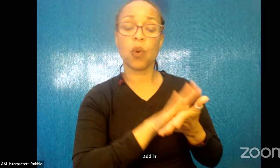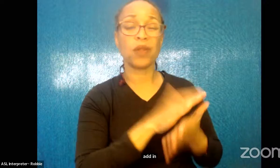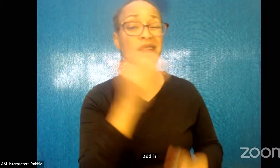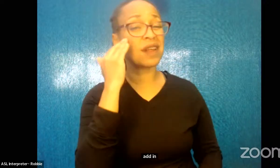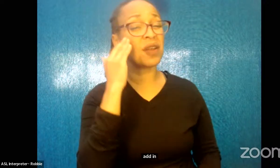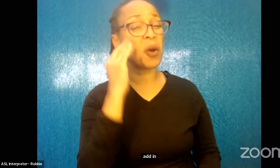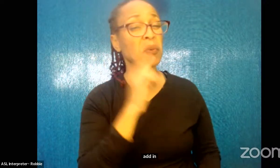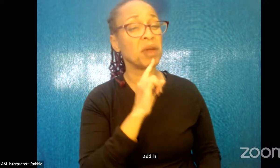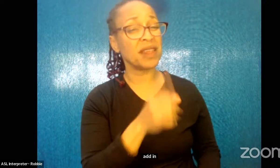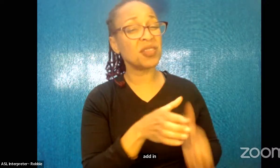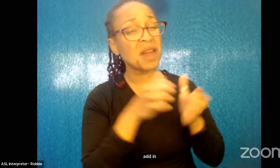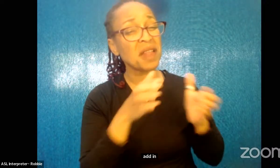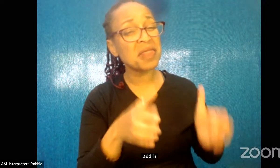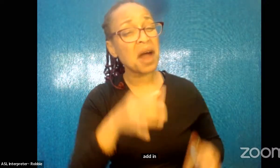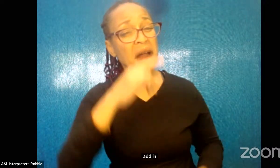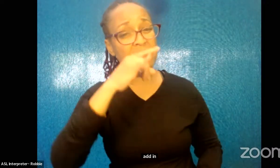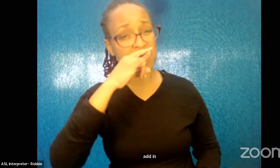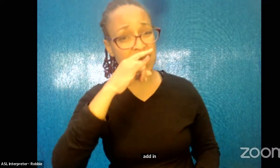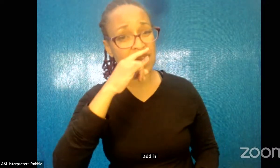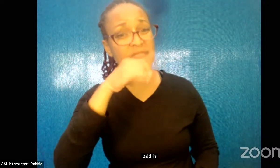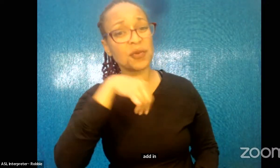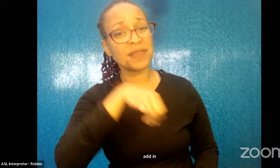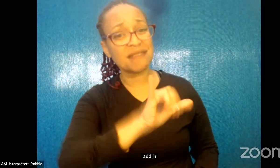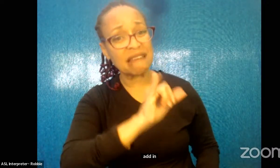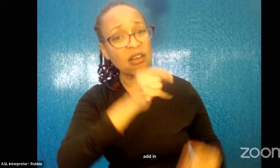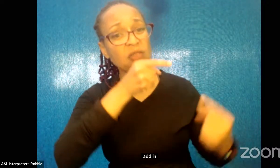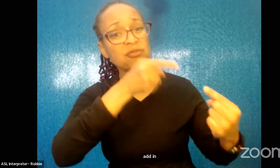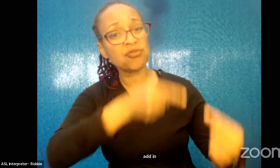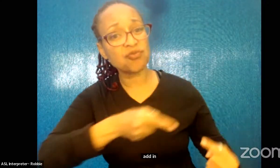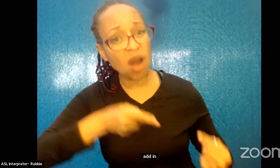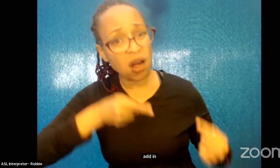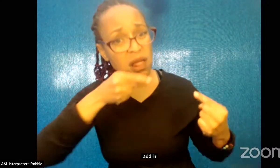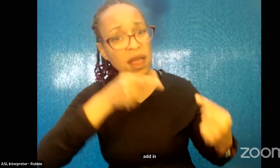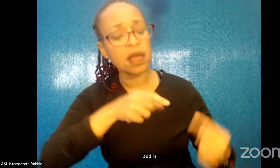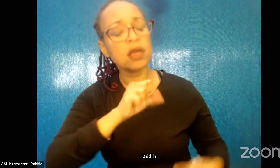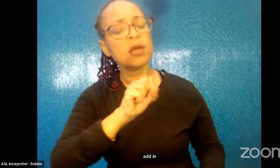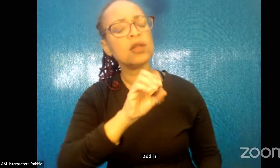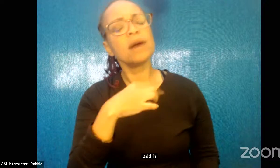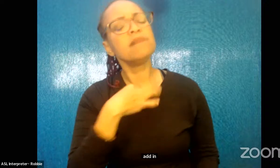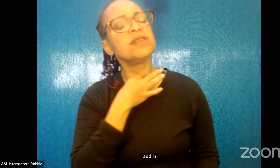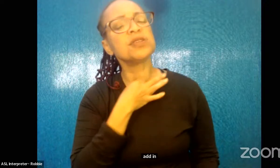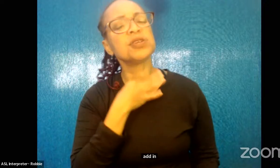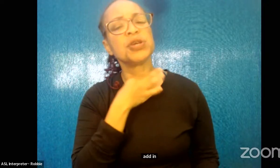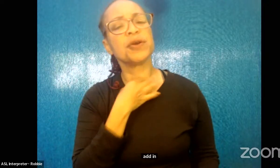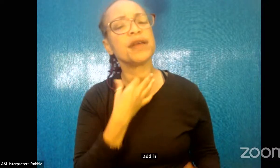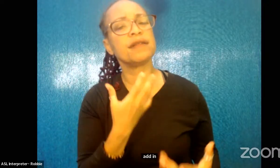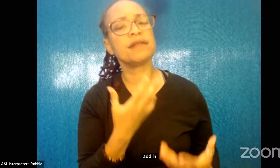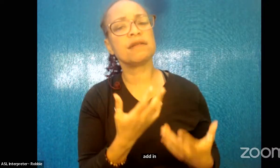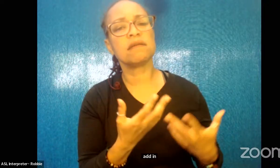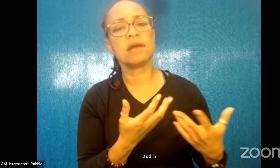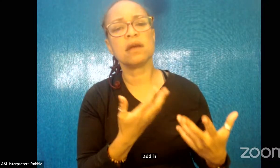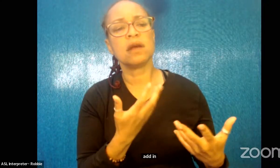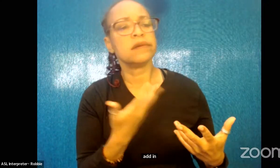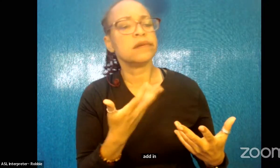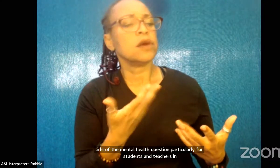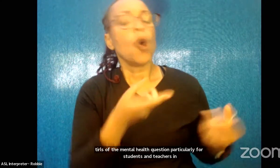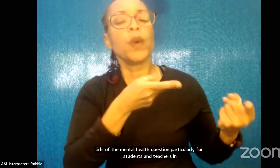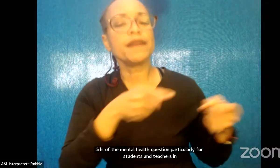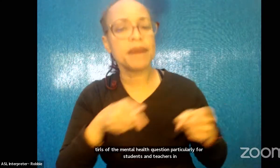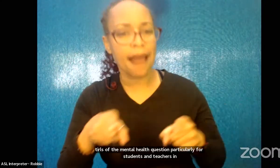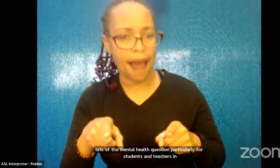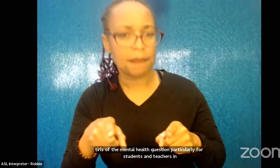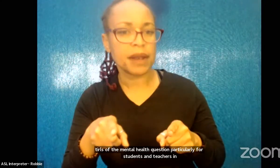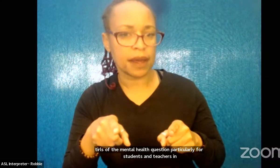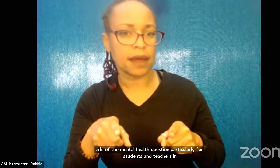there's a lot of kids who are really still struggling. And so I'm just wondering, like, what has been happening in terms